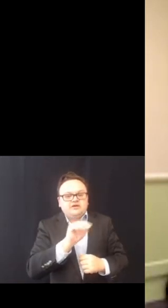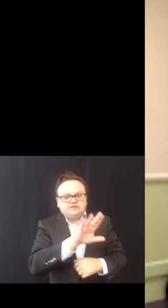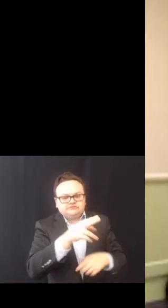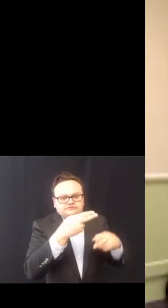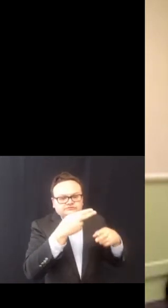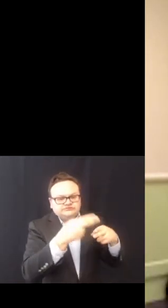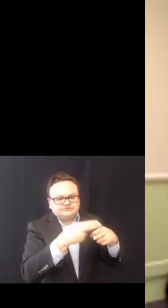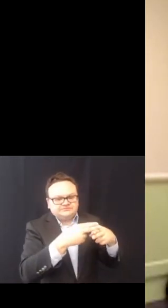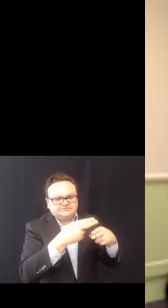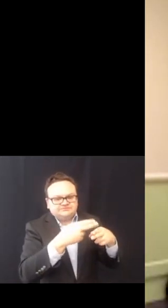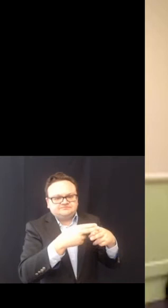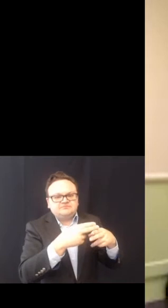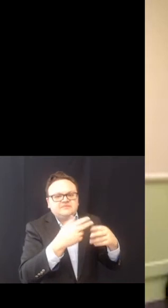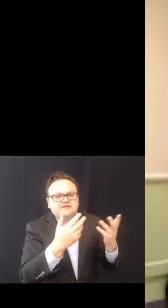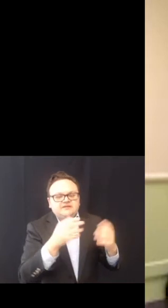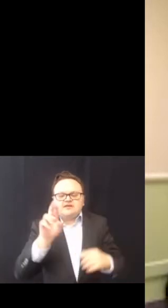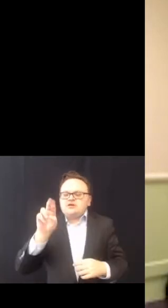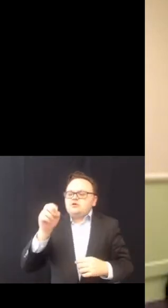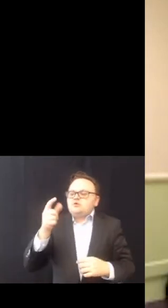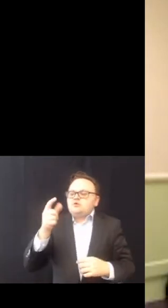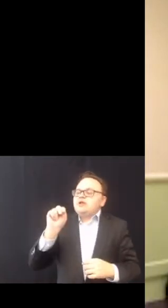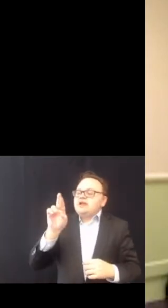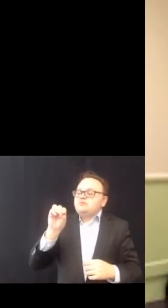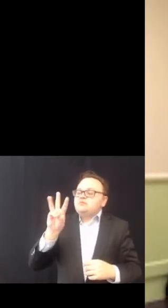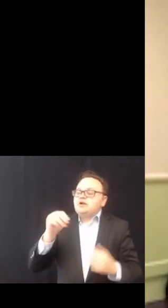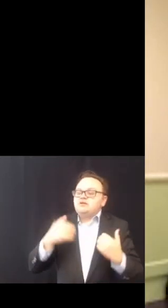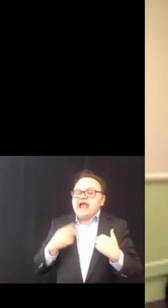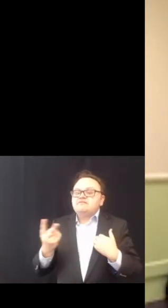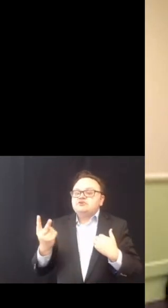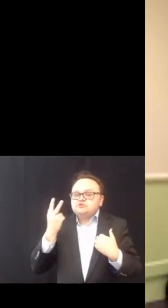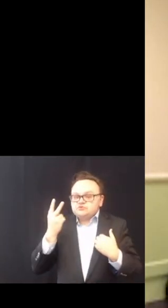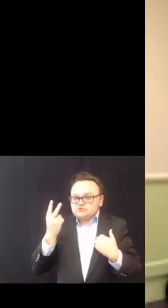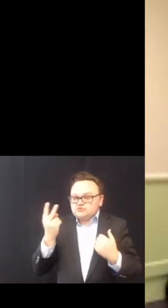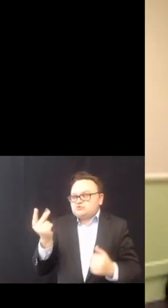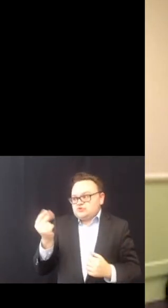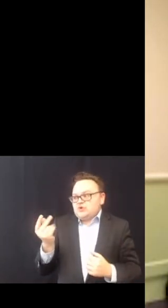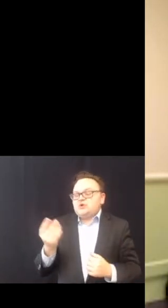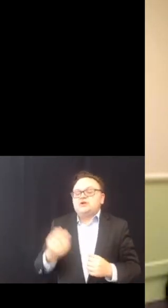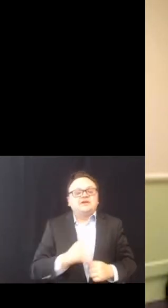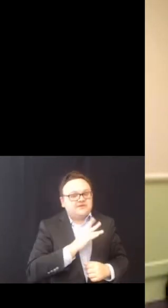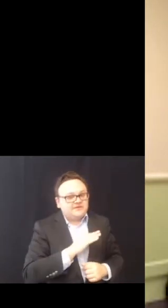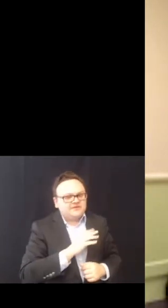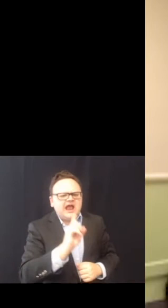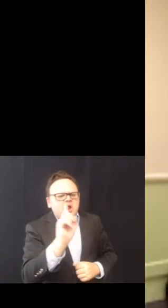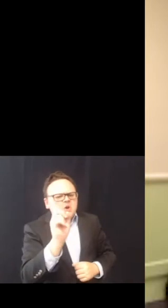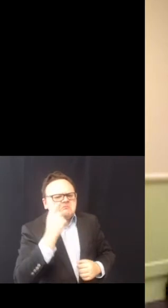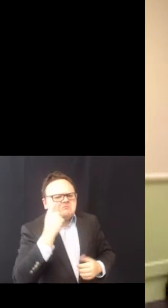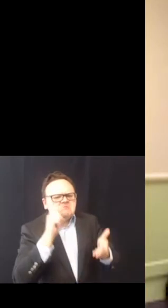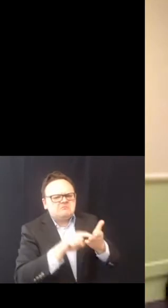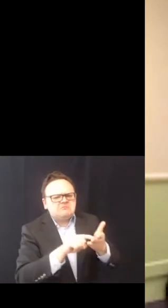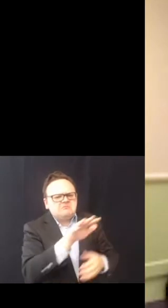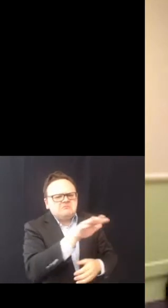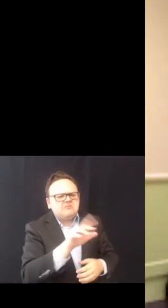Sunny. Nice, you're Reagan Brown. You have two puppies, Hazel and Sunny. Mm-hmm. Where are we right now, Reagan? I'm at Radiology Associates. Nice,